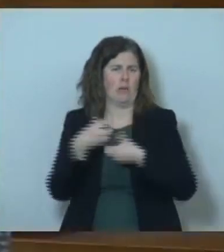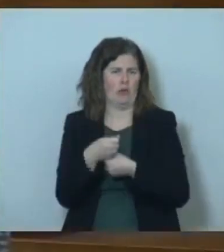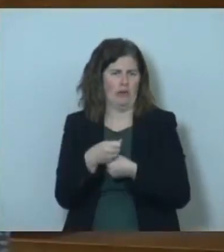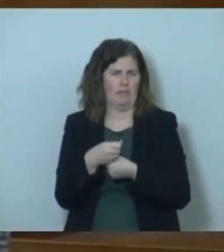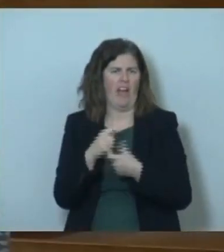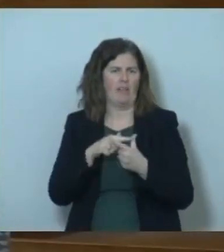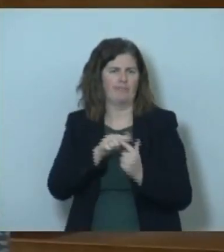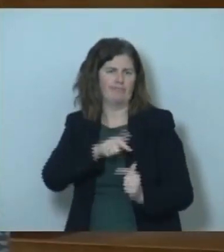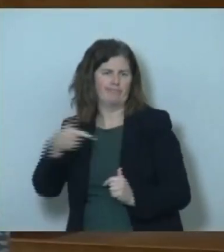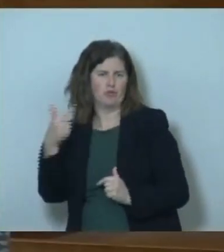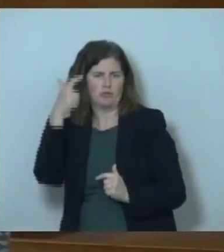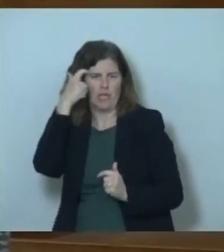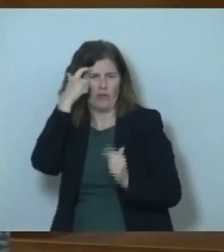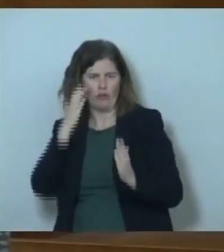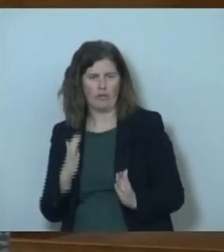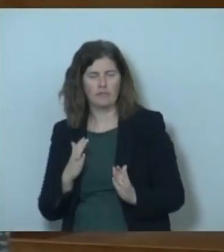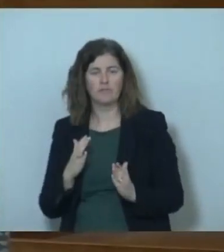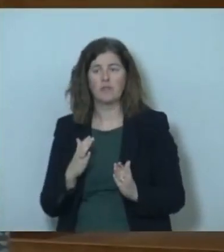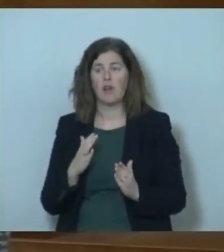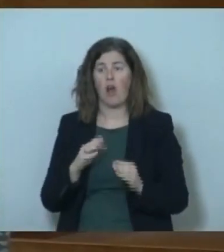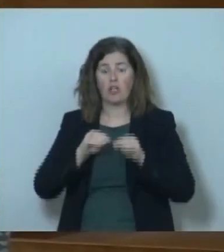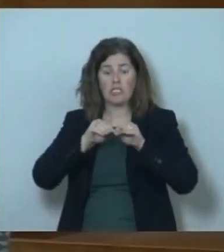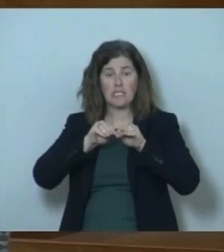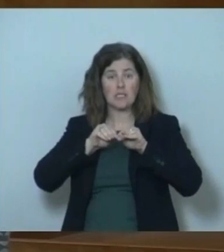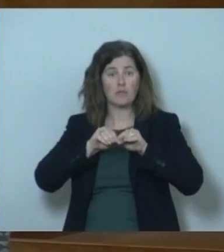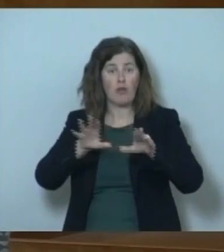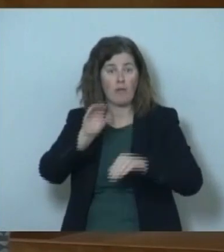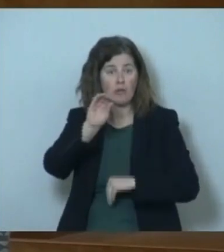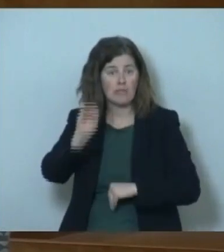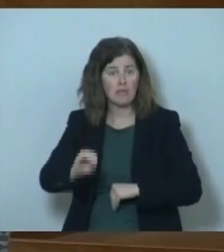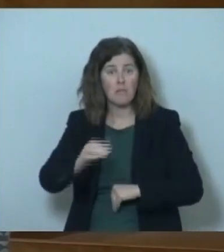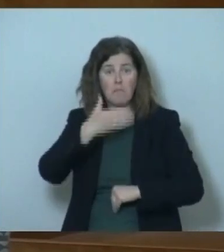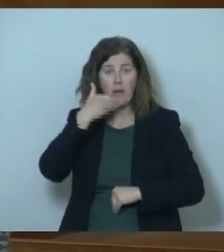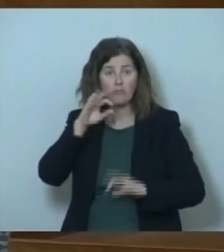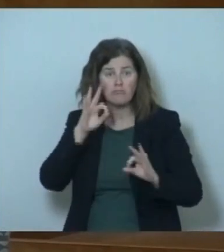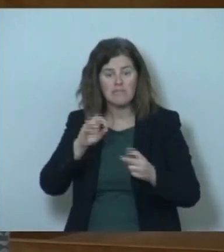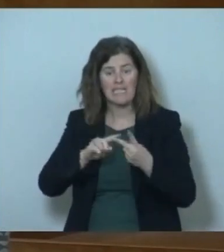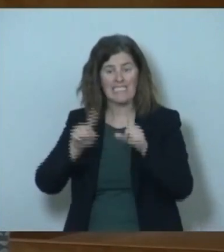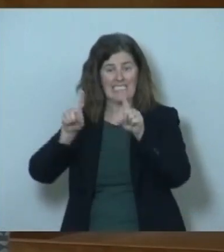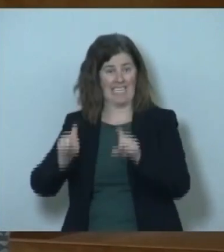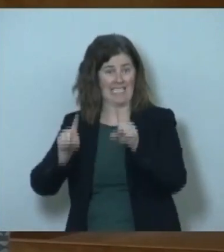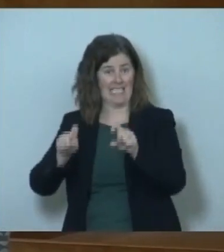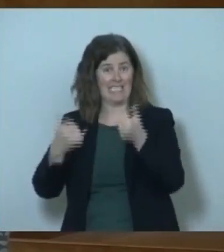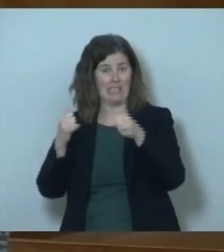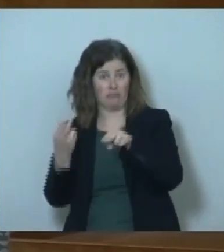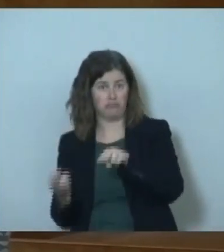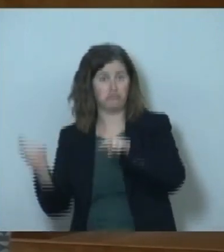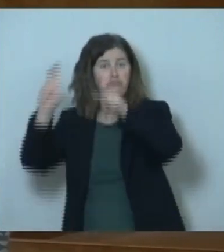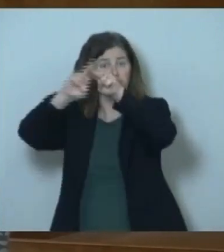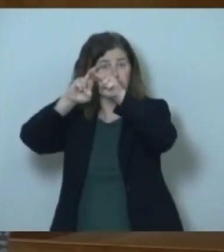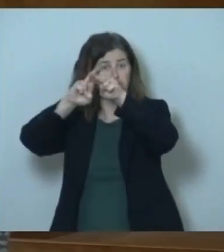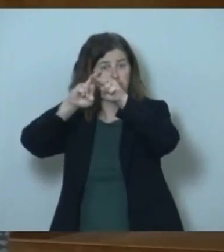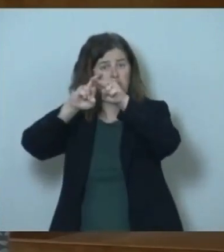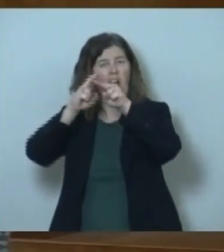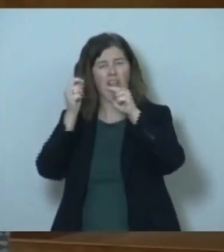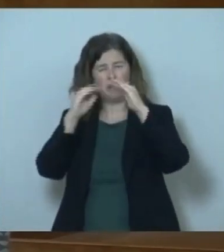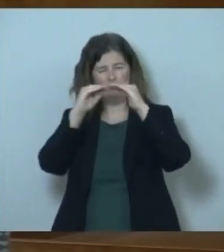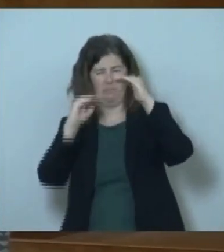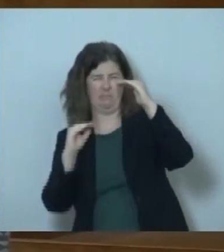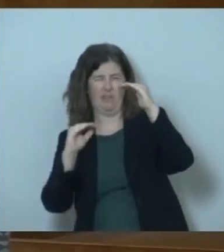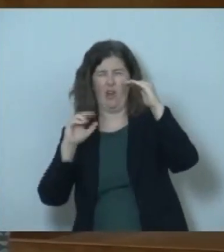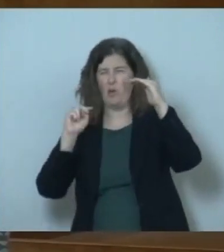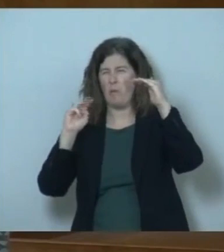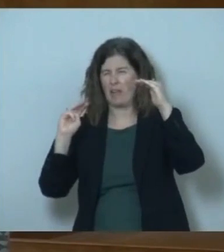it back to the governor. Our spread rate's better than target. Testing still significant improvement, better than national standards, a little short of the New